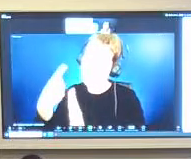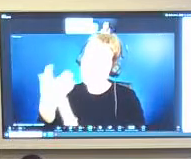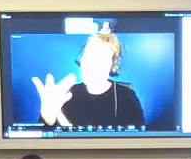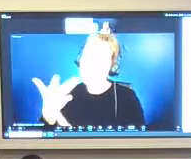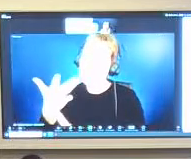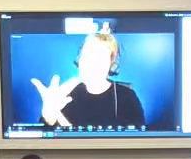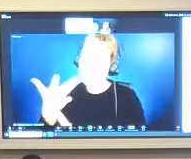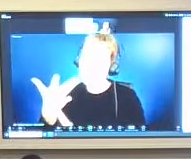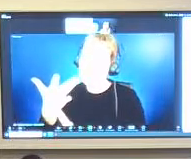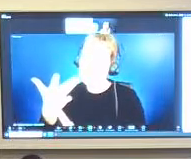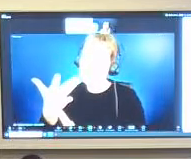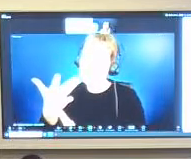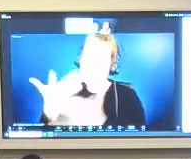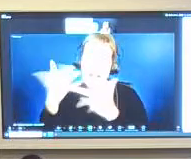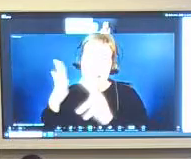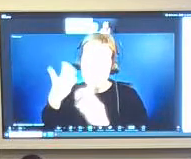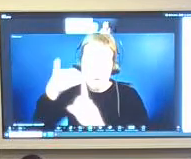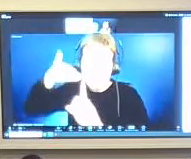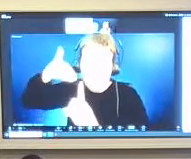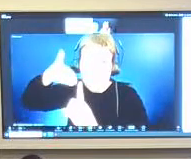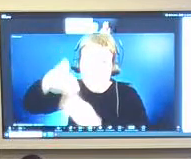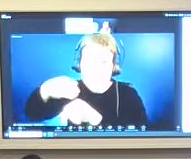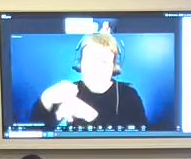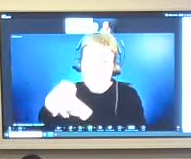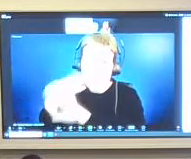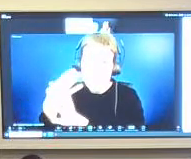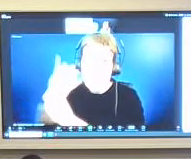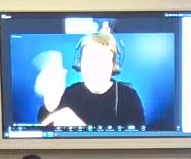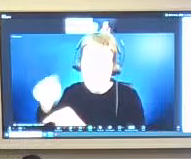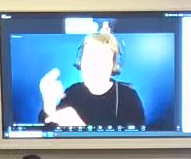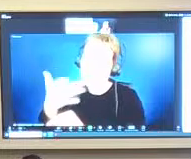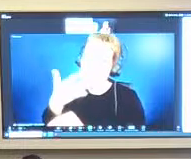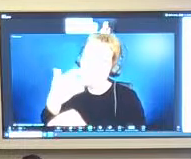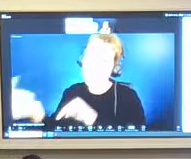to become the way that we do the meetings